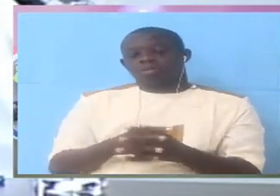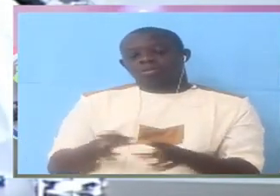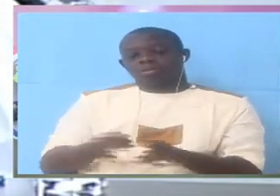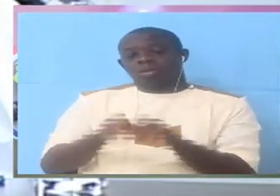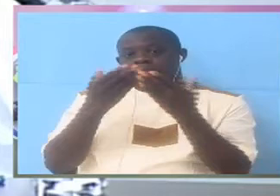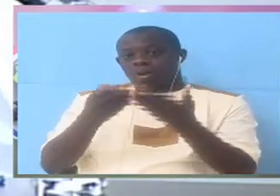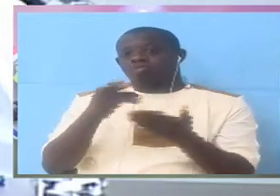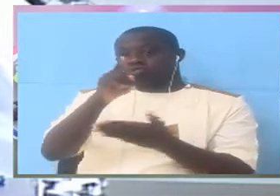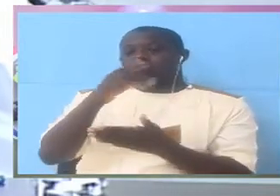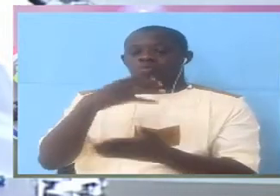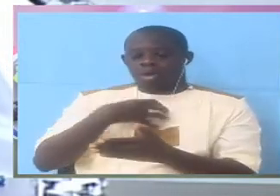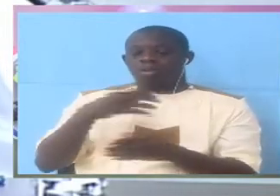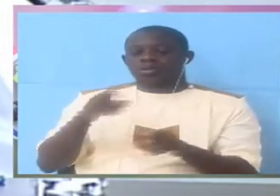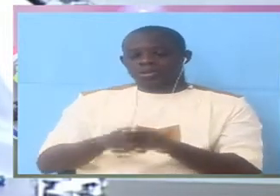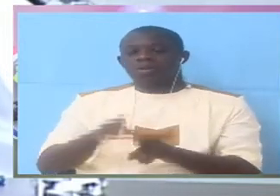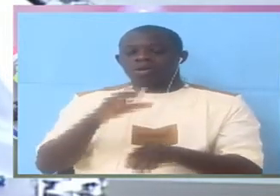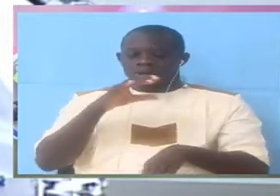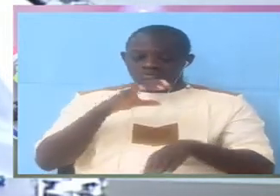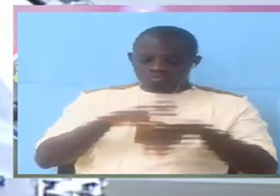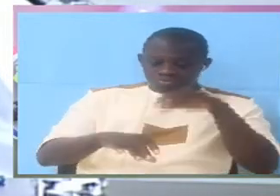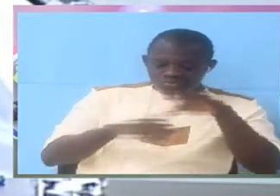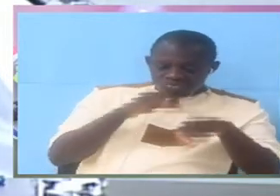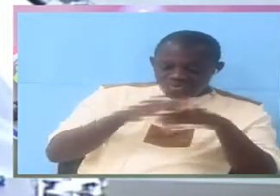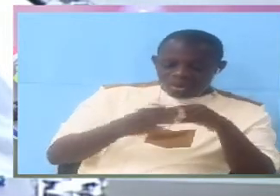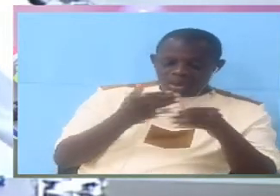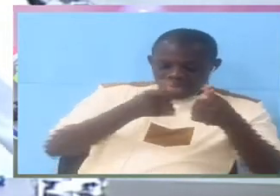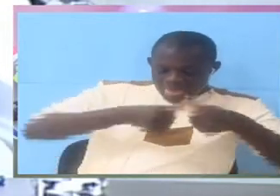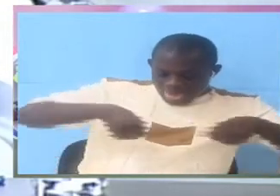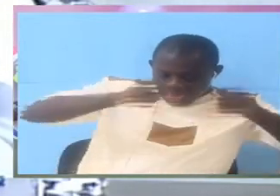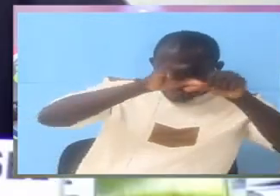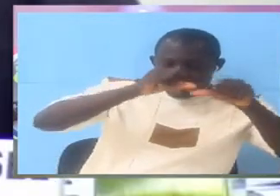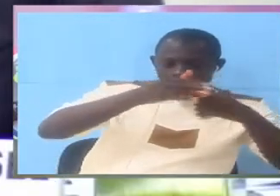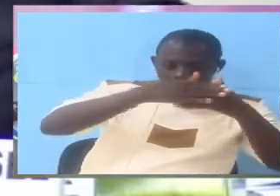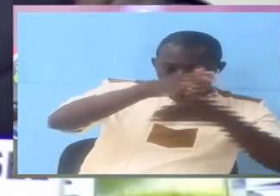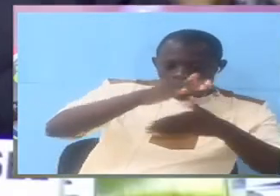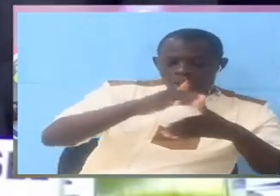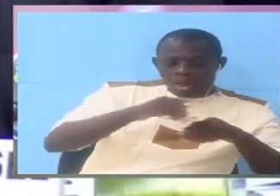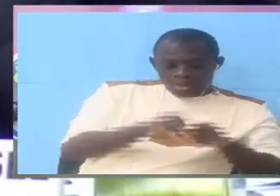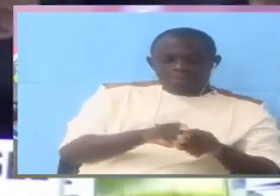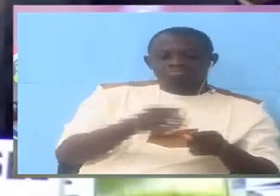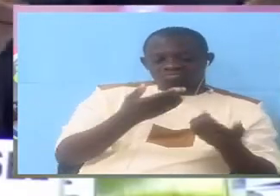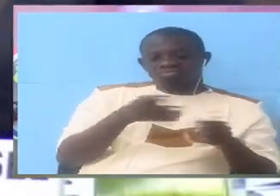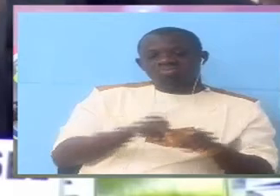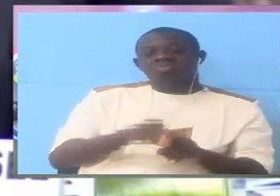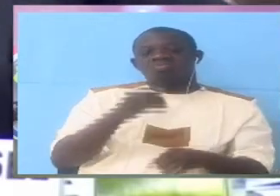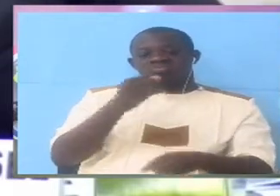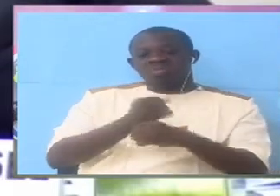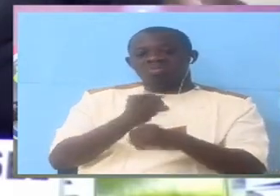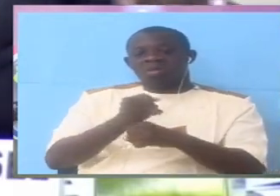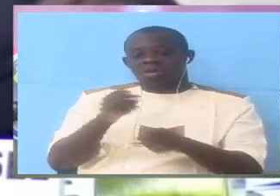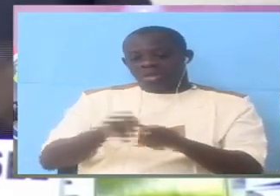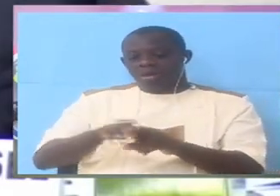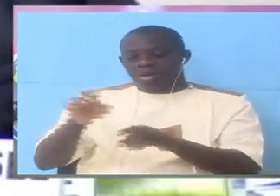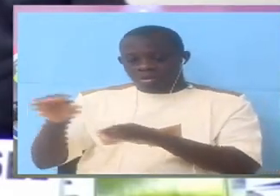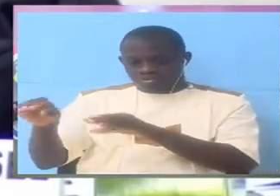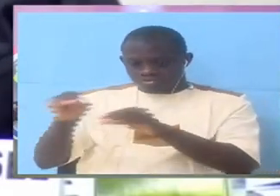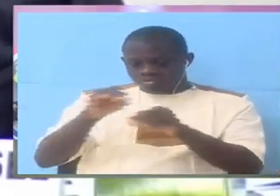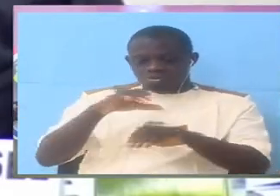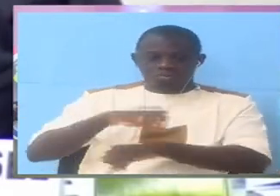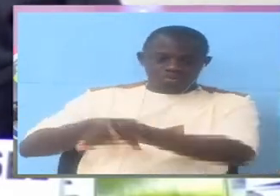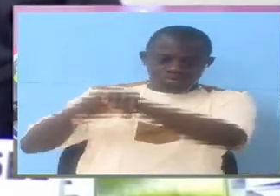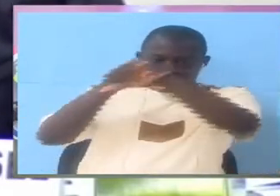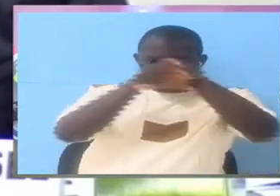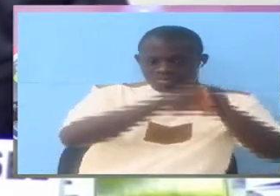want to run in a corner where it's most convenient. We would bring you out and take you to where the truth is. We